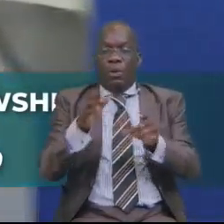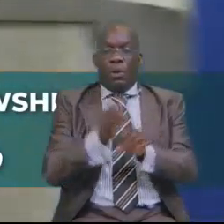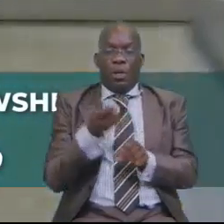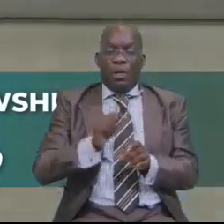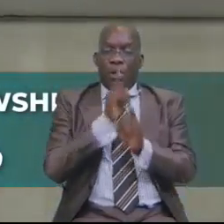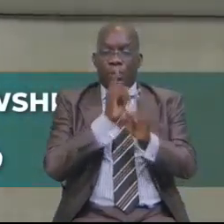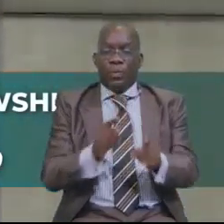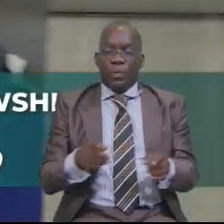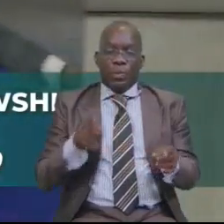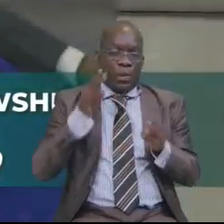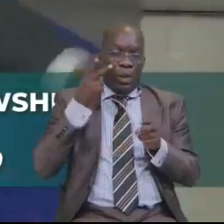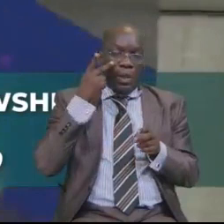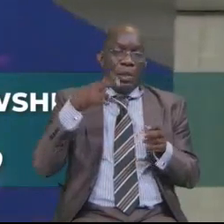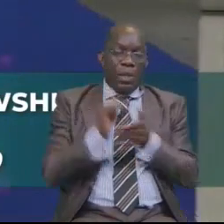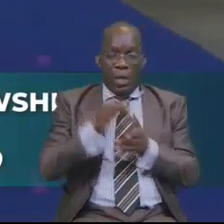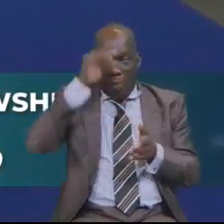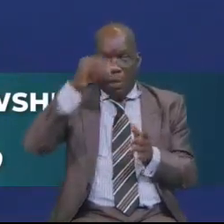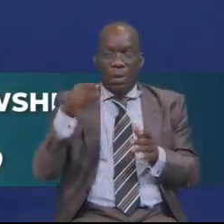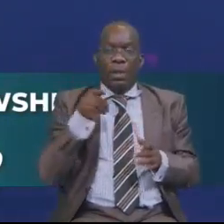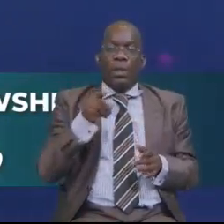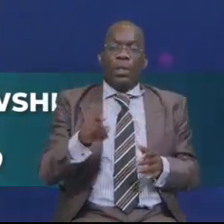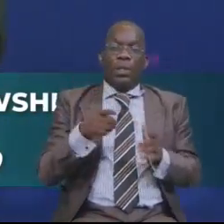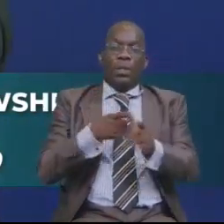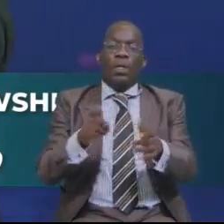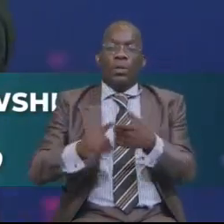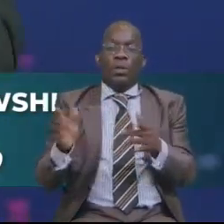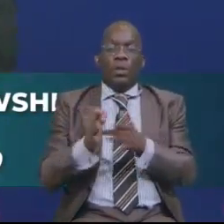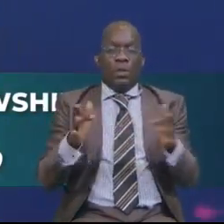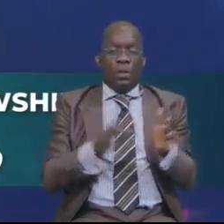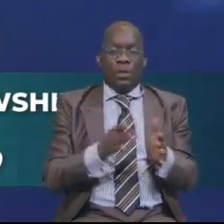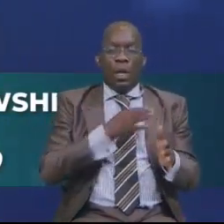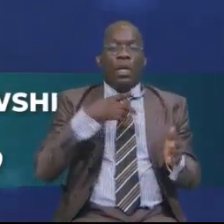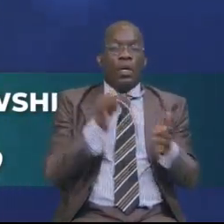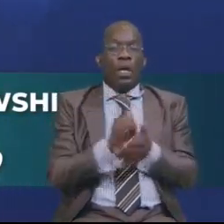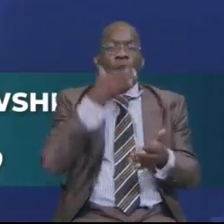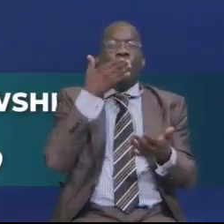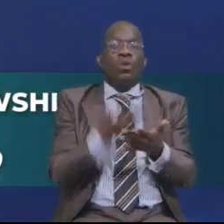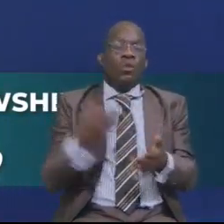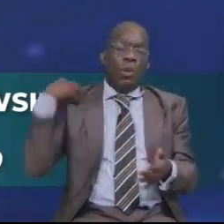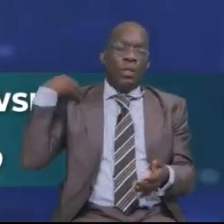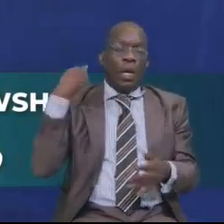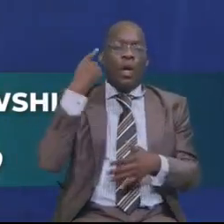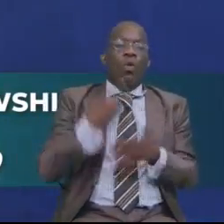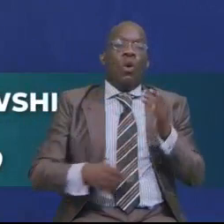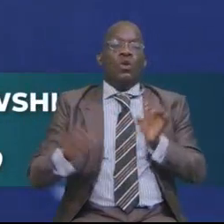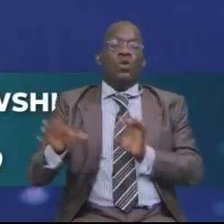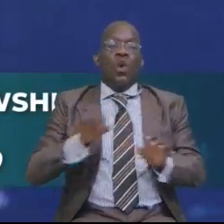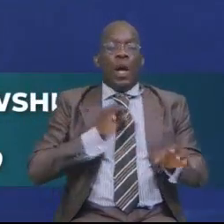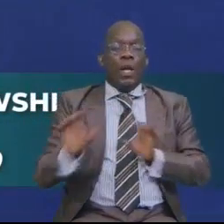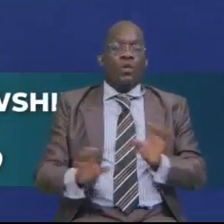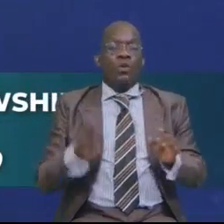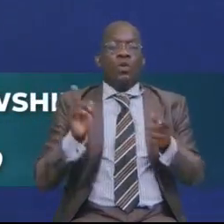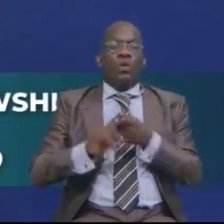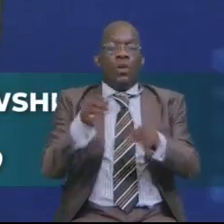He ran to Jesus Christ and he said, good master, what good thing should I do that I will inherit the